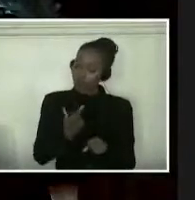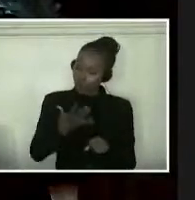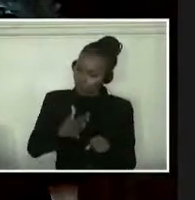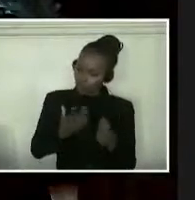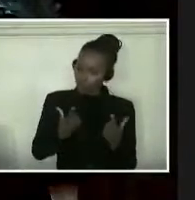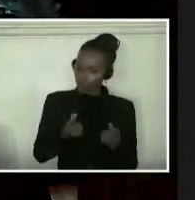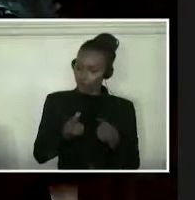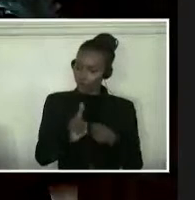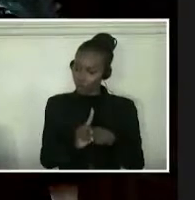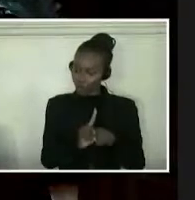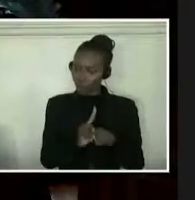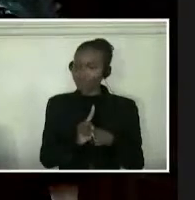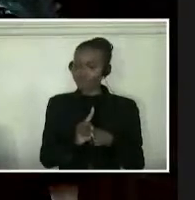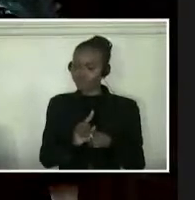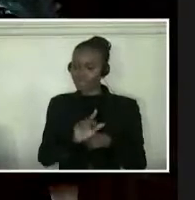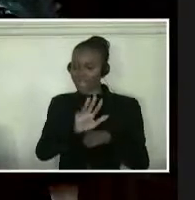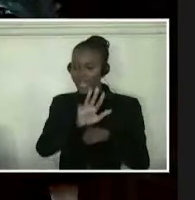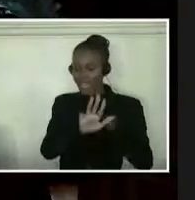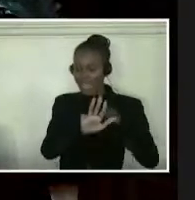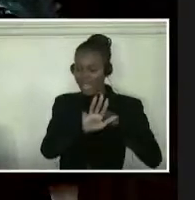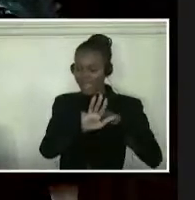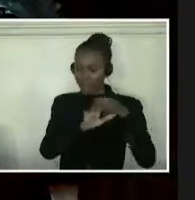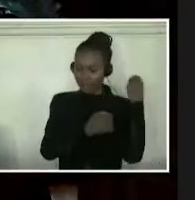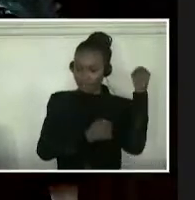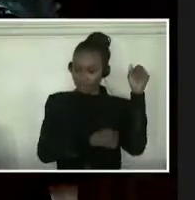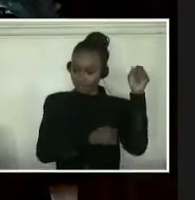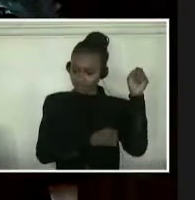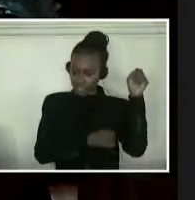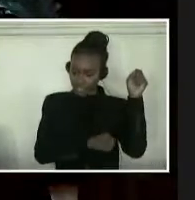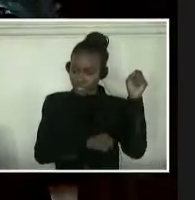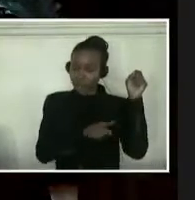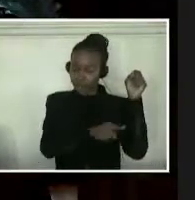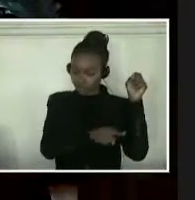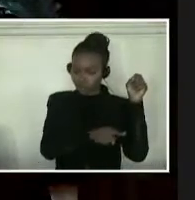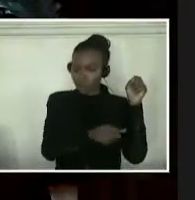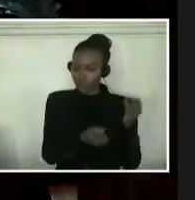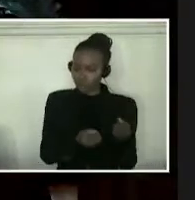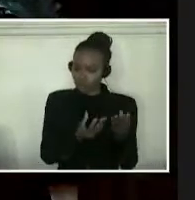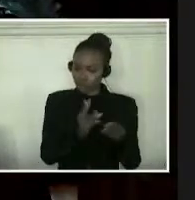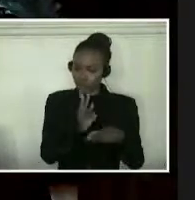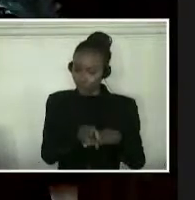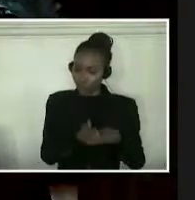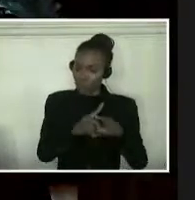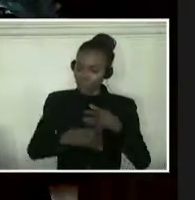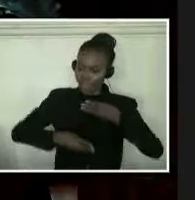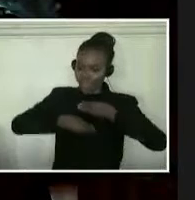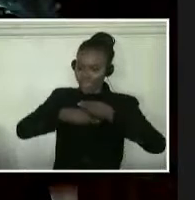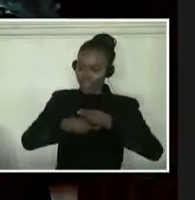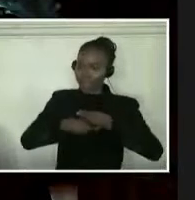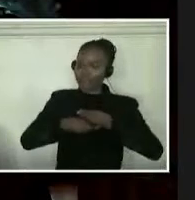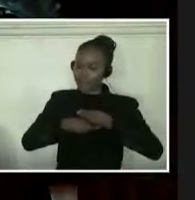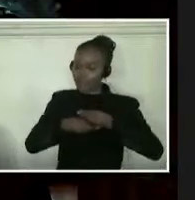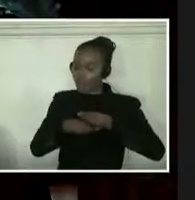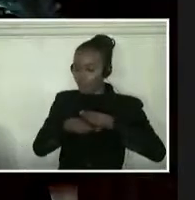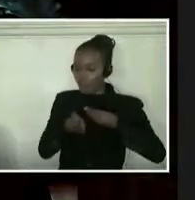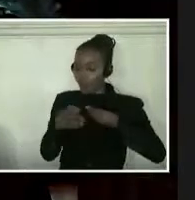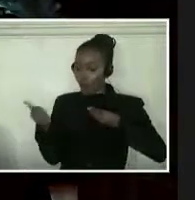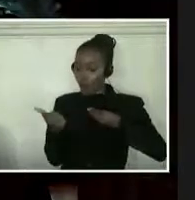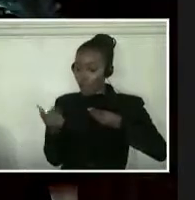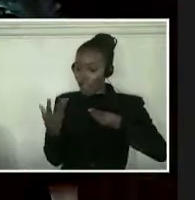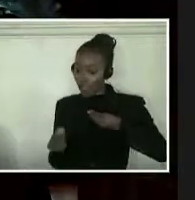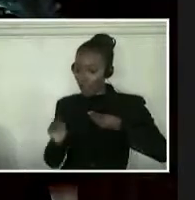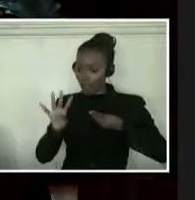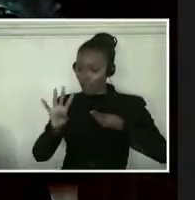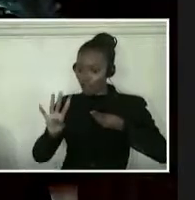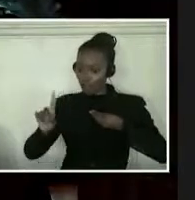uh let's machines which are effective and this we are adding on the 41 machines that machines that we already